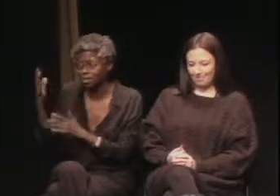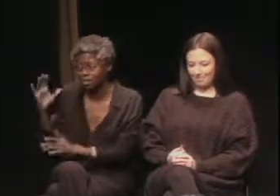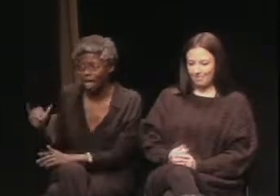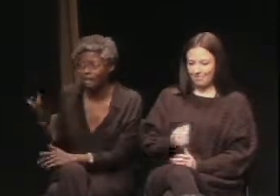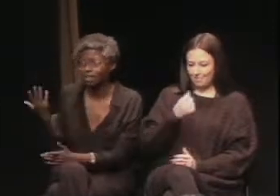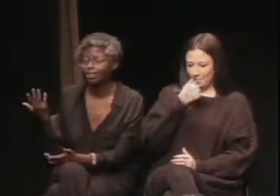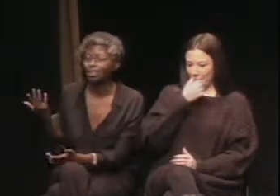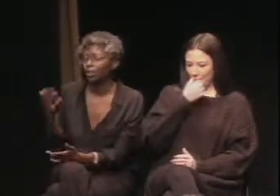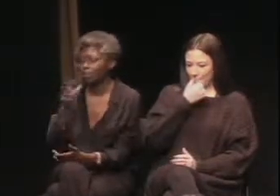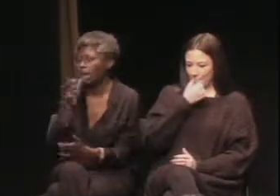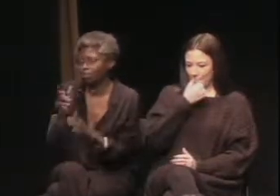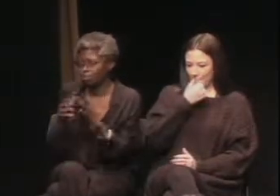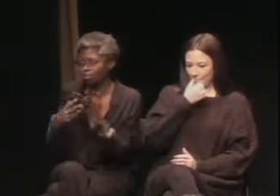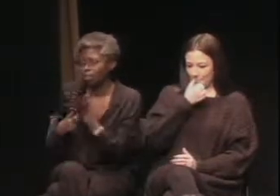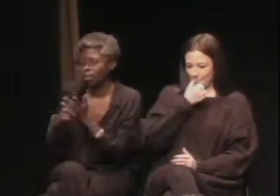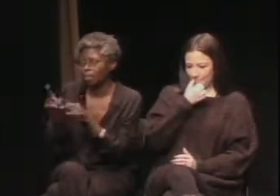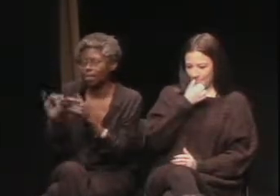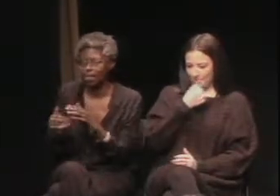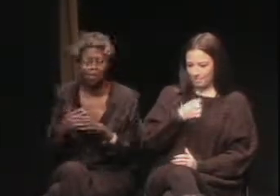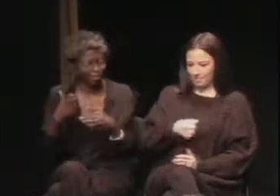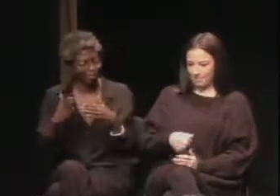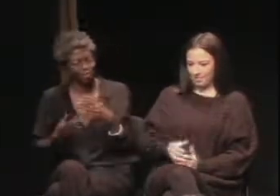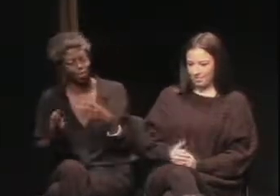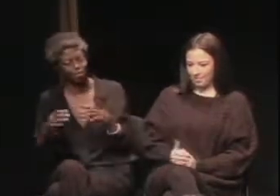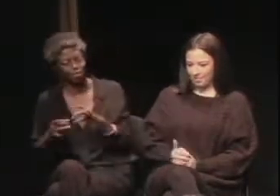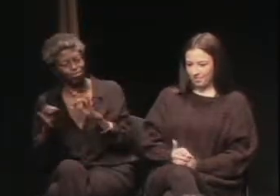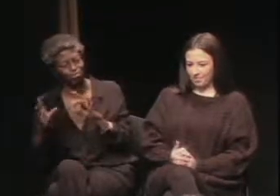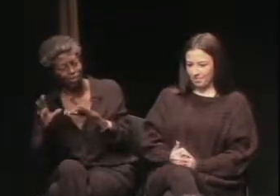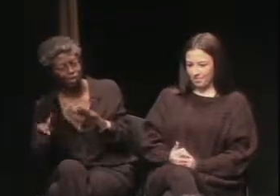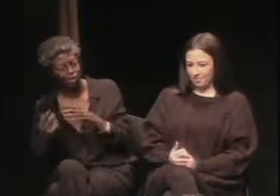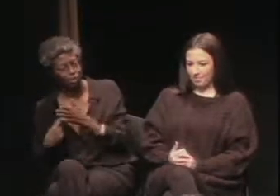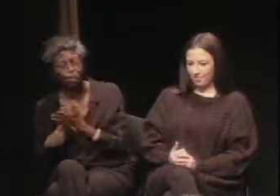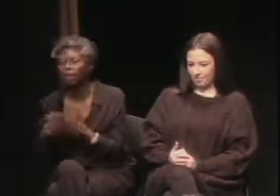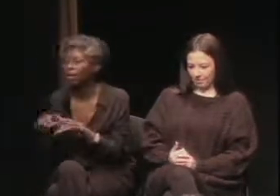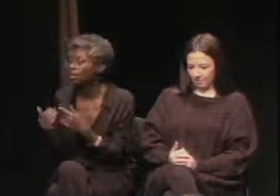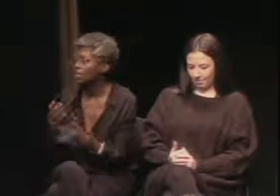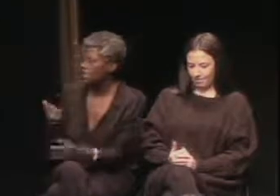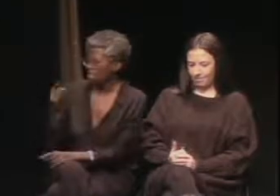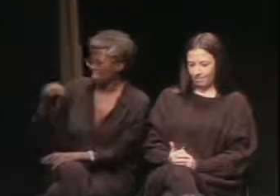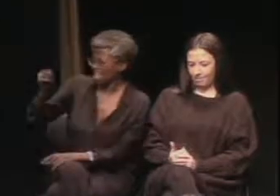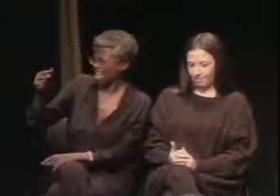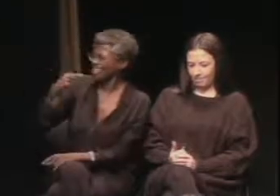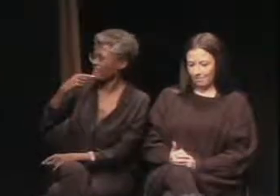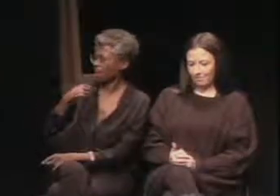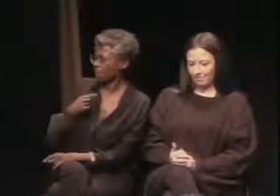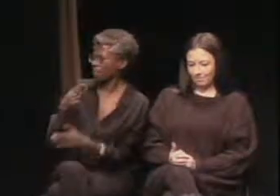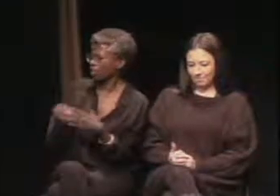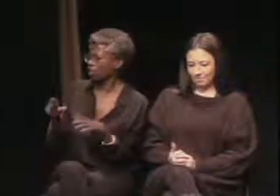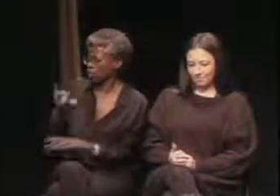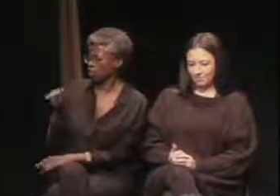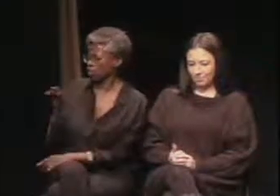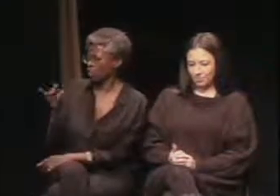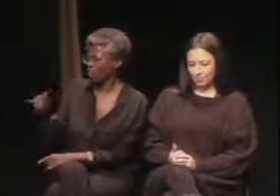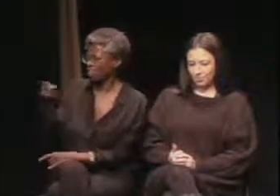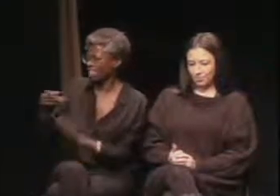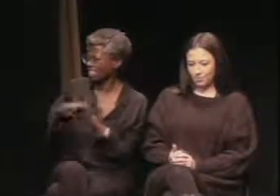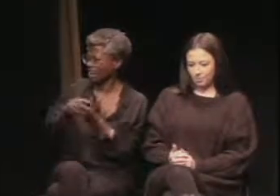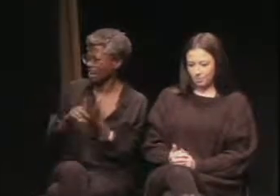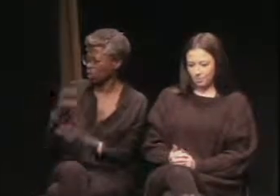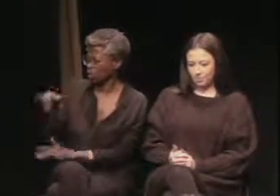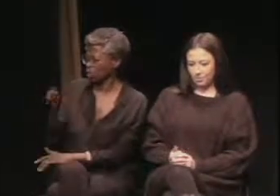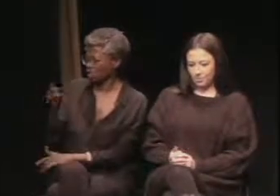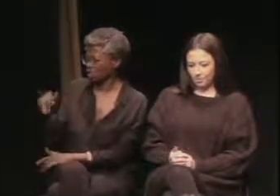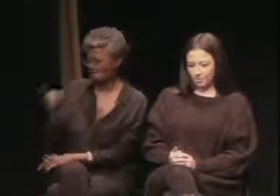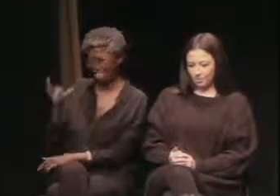going to go there. We're always going to go there in the Schomburg. That they get to tell us what the joy is. They get to yeah. define what the joy is. Oh, yeah. Black girl, that can't